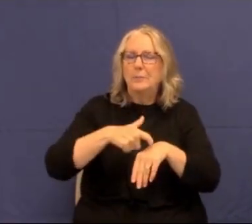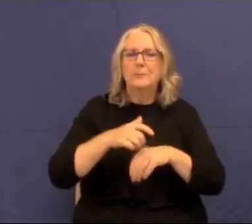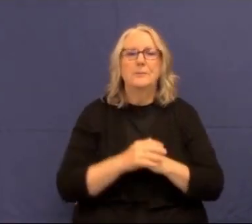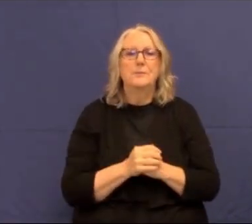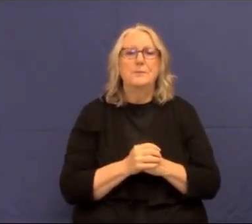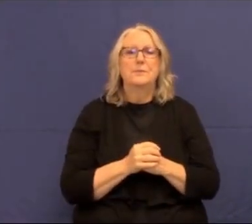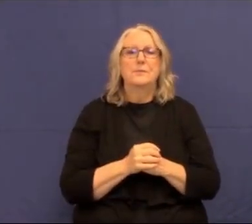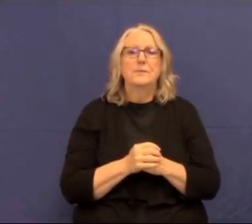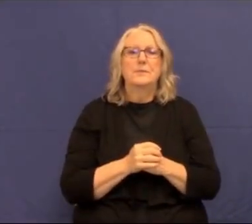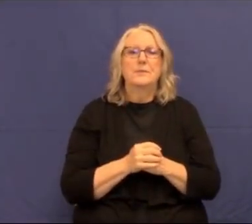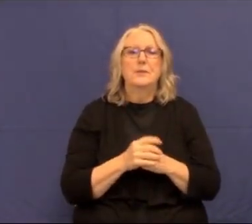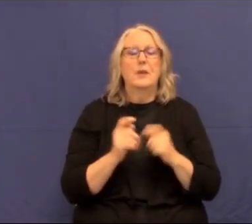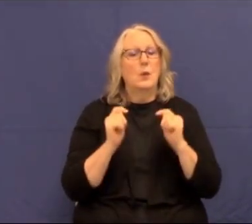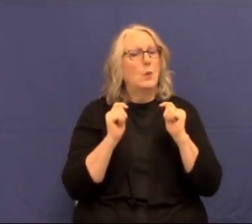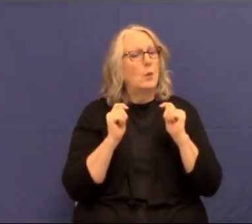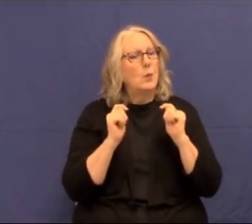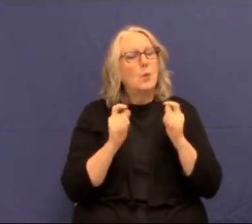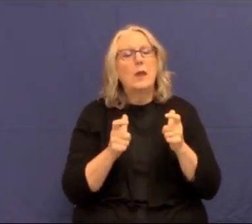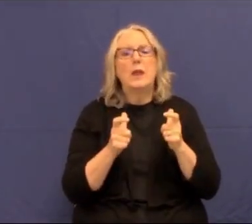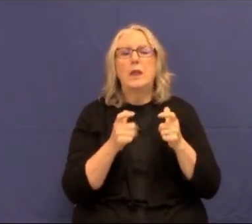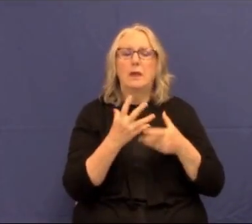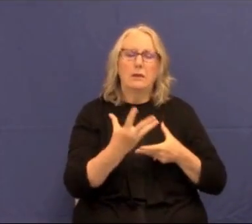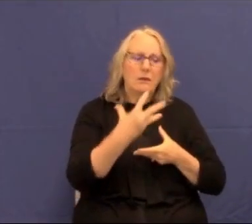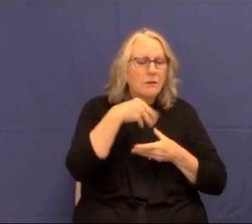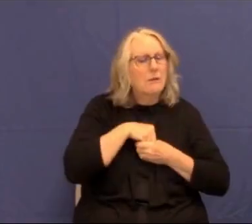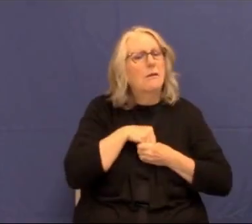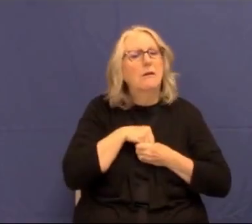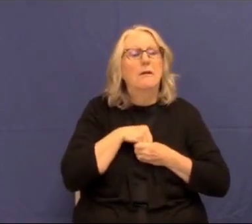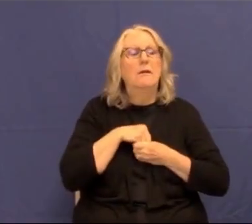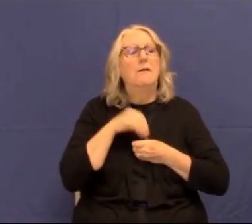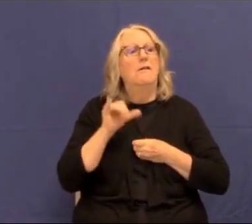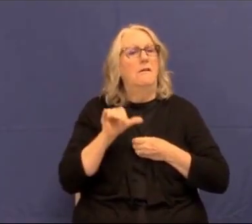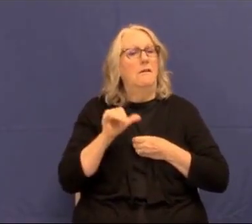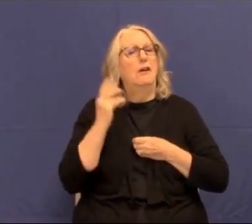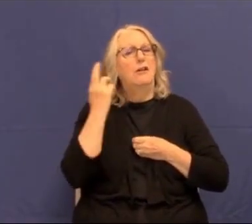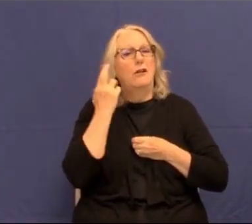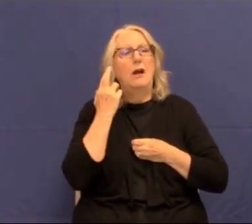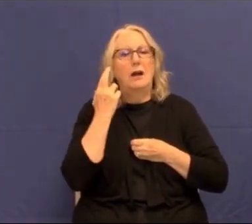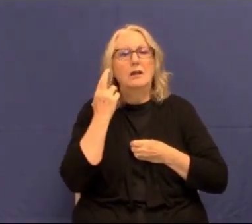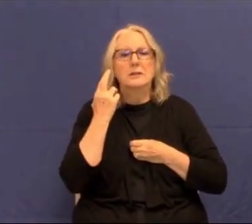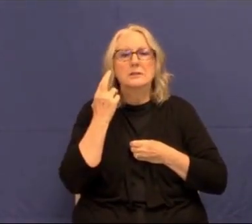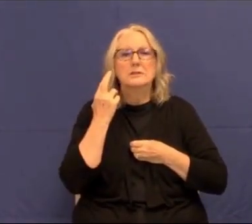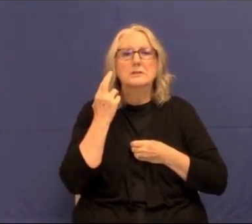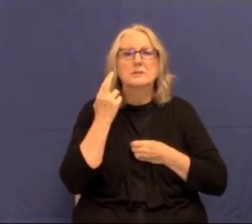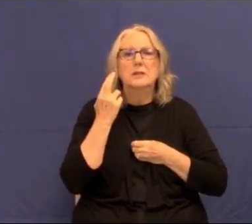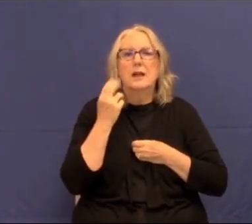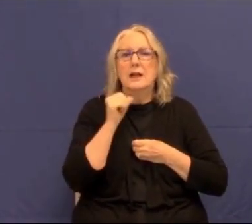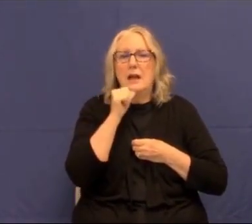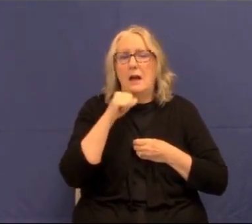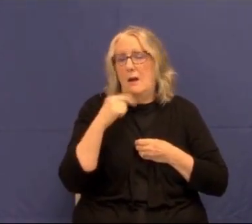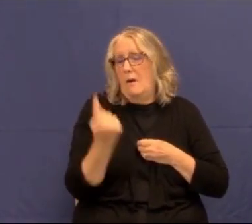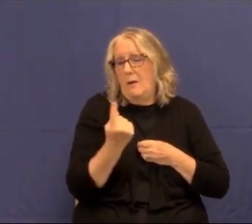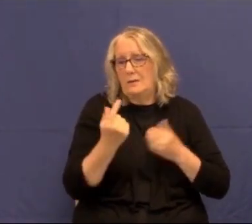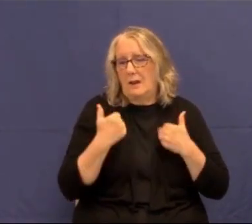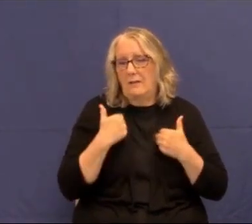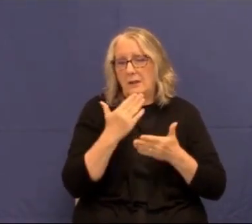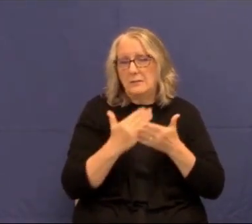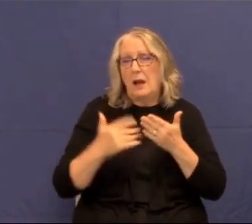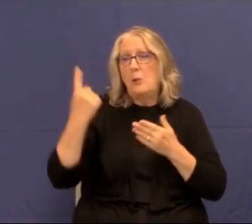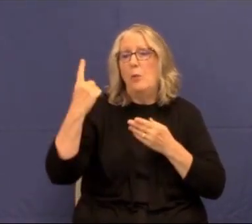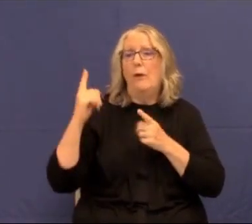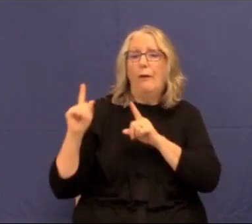time. I was, quickly instilled there, quickly realized that, I wasn't always going to have